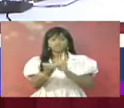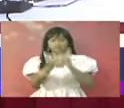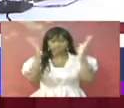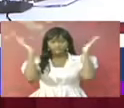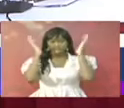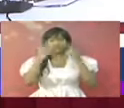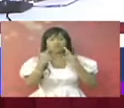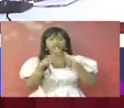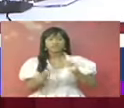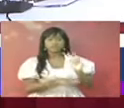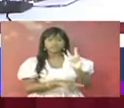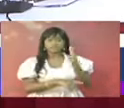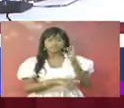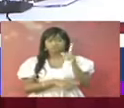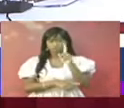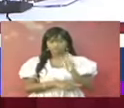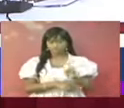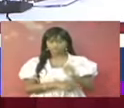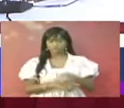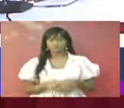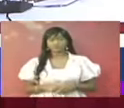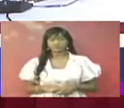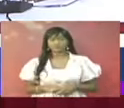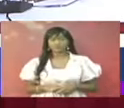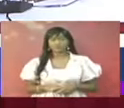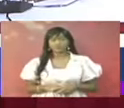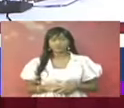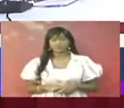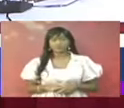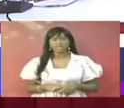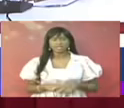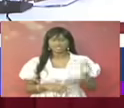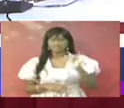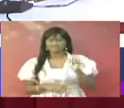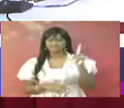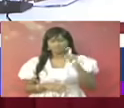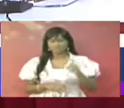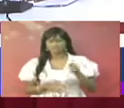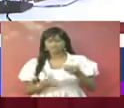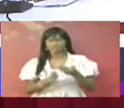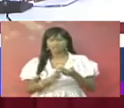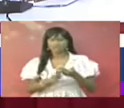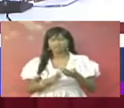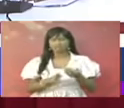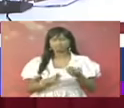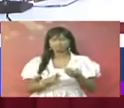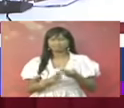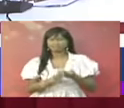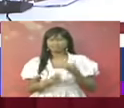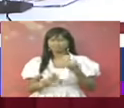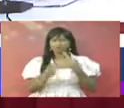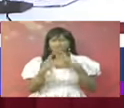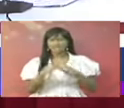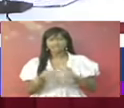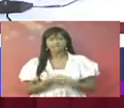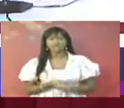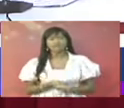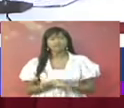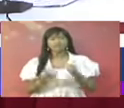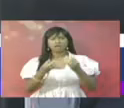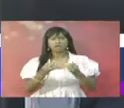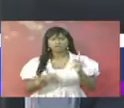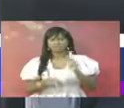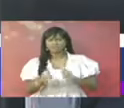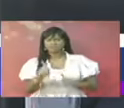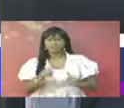question. Okay, this question recurs from time to time, and each time the answer is given, it's the same. The number of individuals